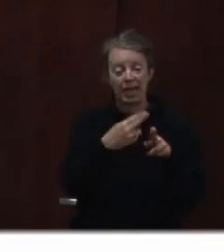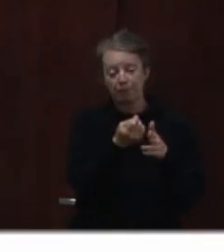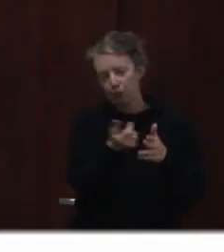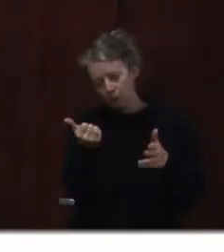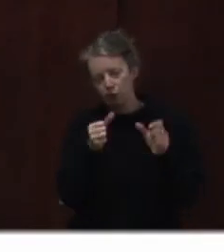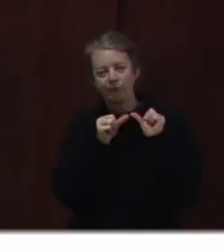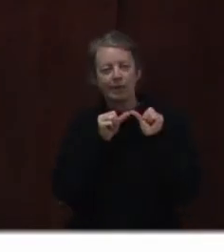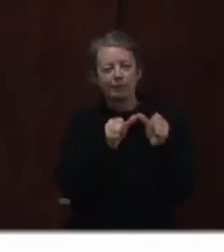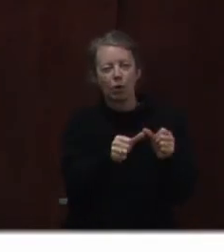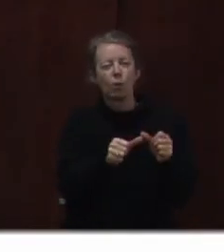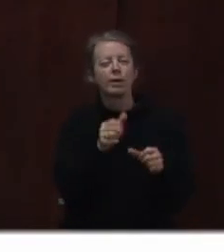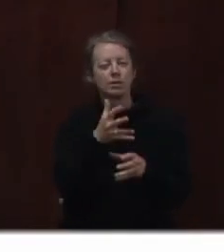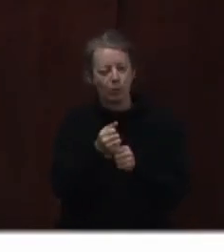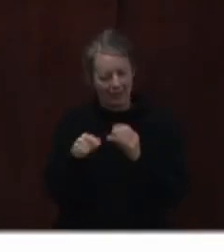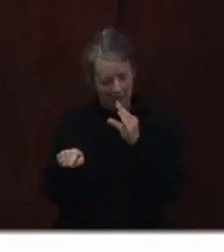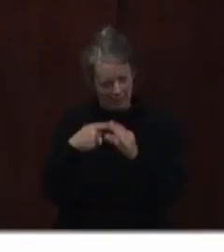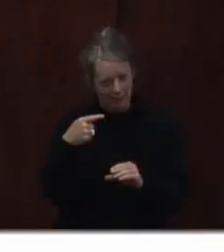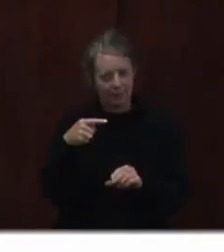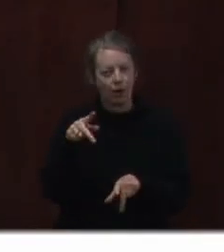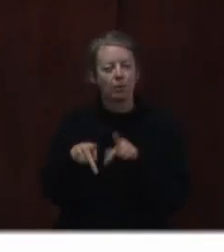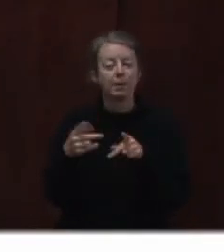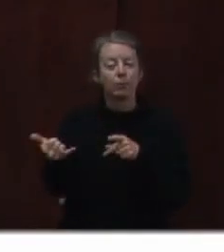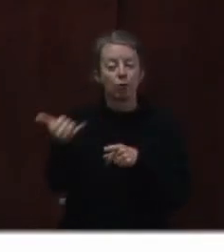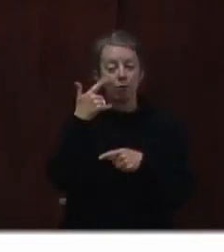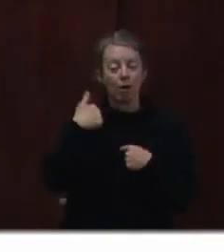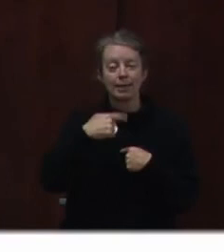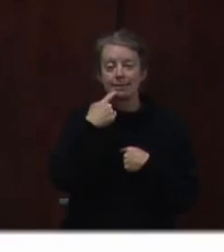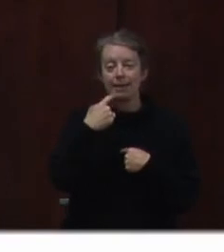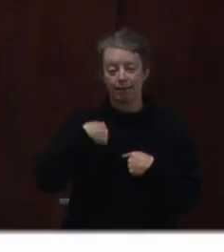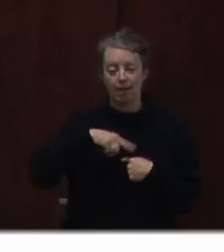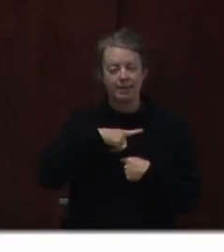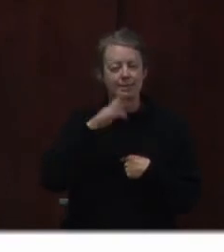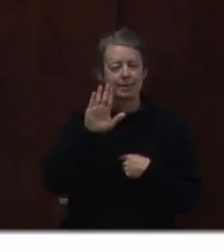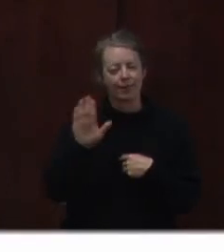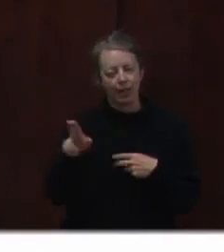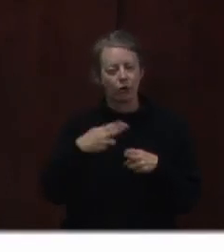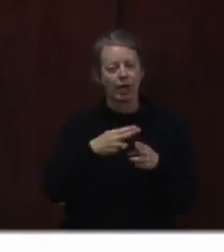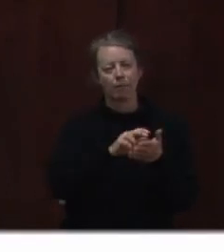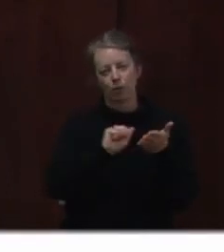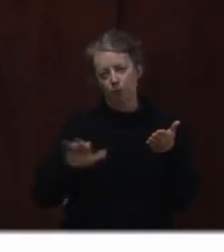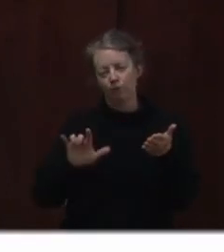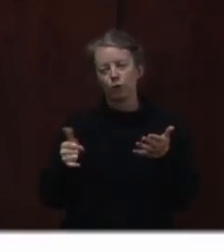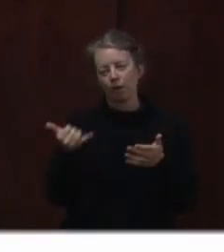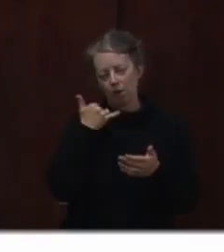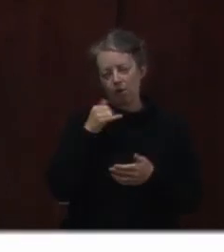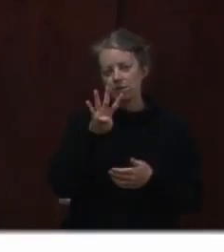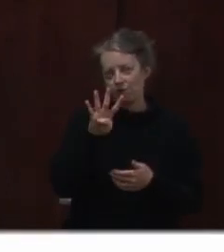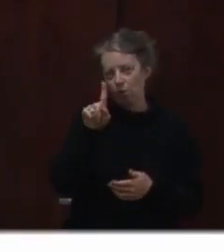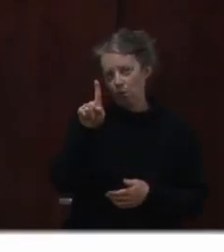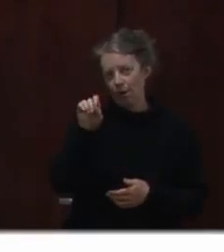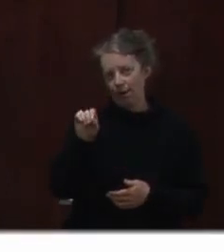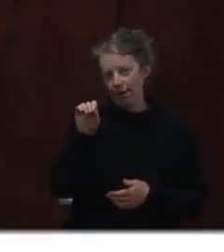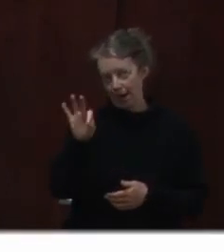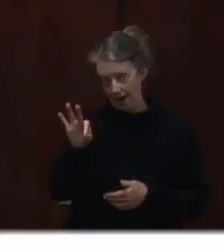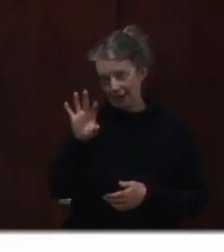get emails and calls from folks who want to come off the wait list, and you can call us at the 419-0095 or